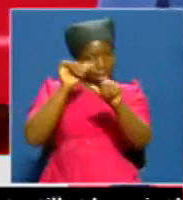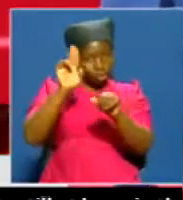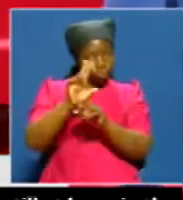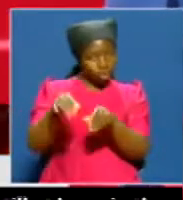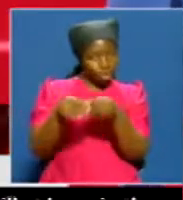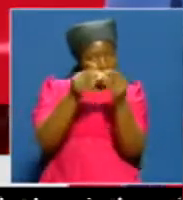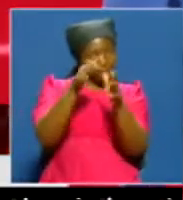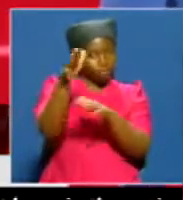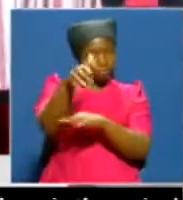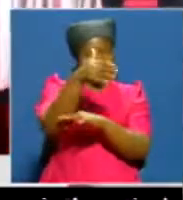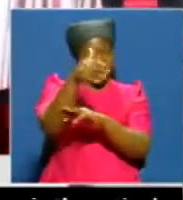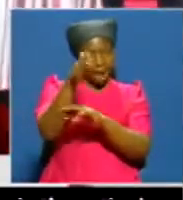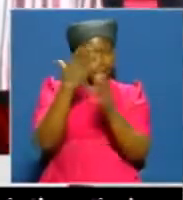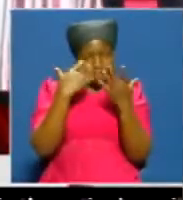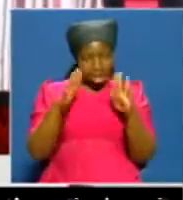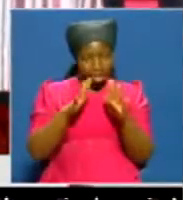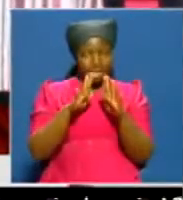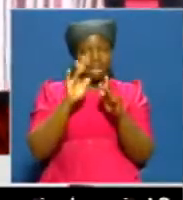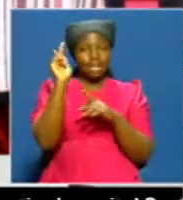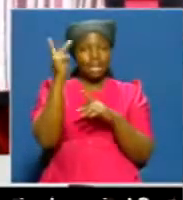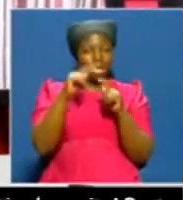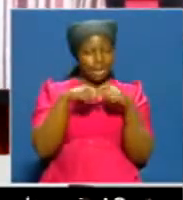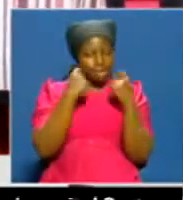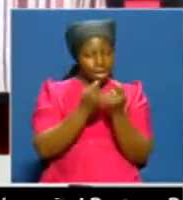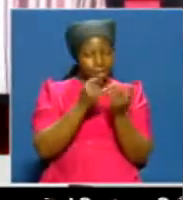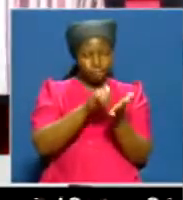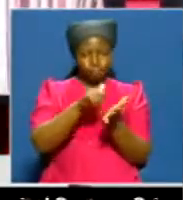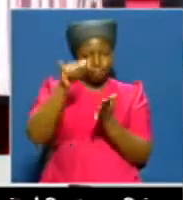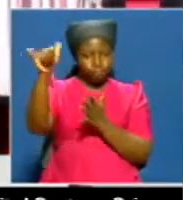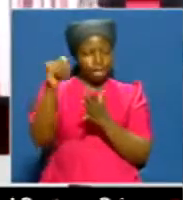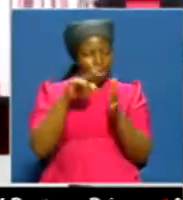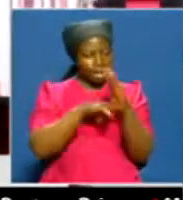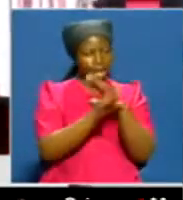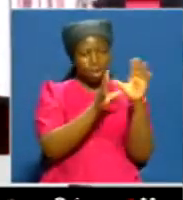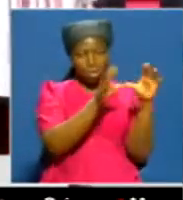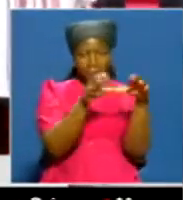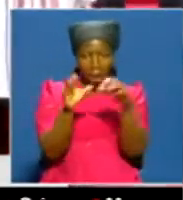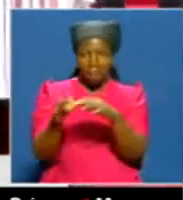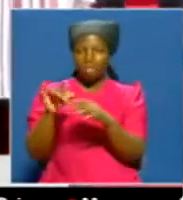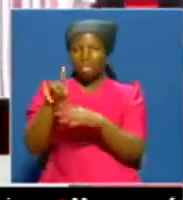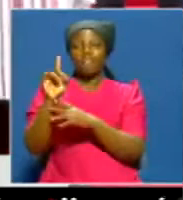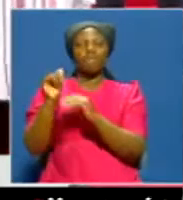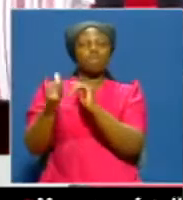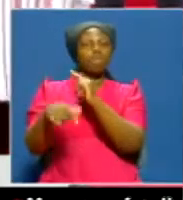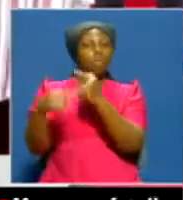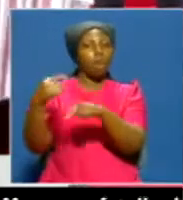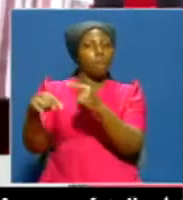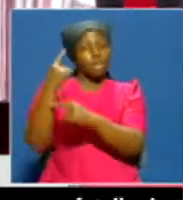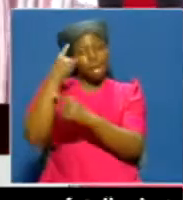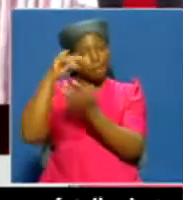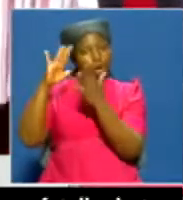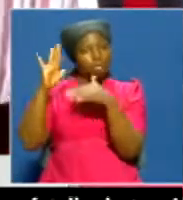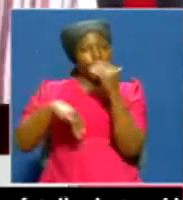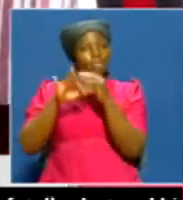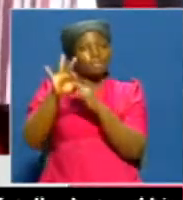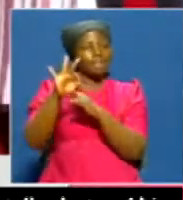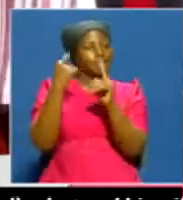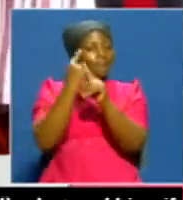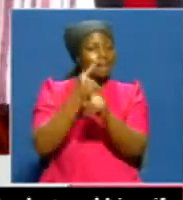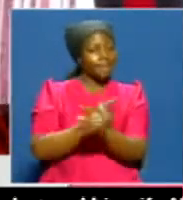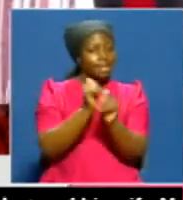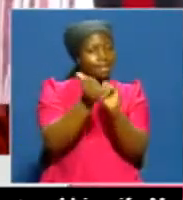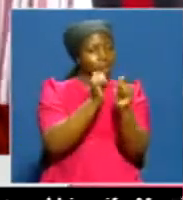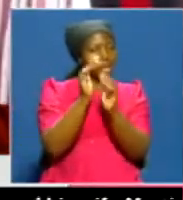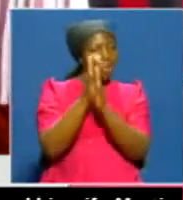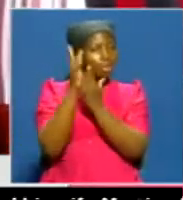contingent, which will leave the country in batches, will compete in more than three disciplines with the hope of performing better in Tokyo than